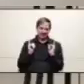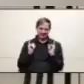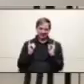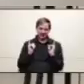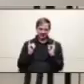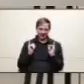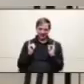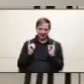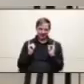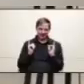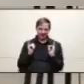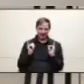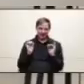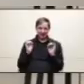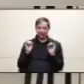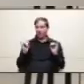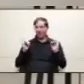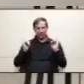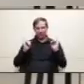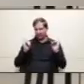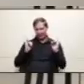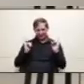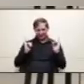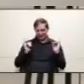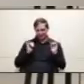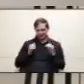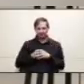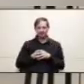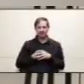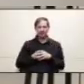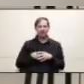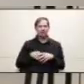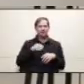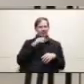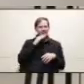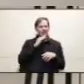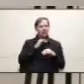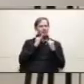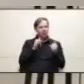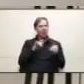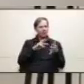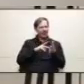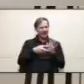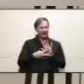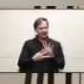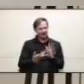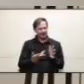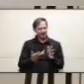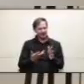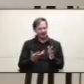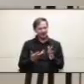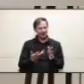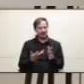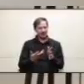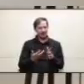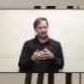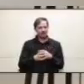the contract is actually it's a source of poor planning. It's as a result of poor